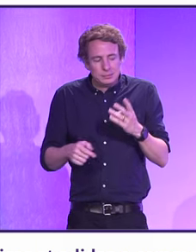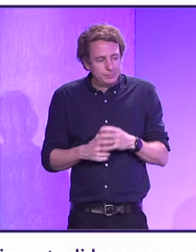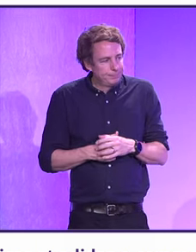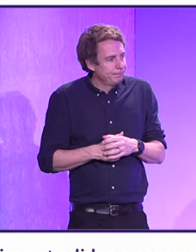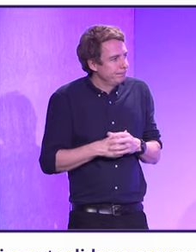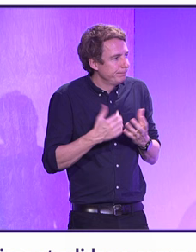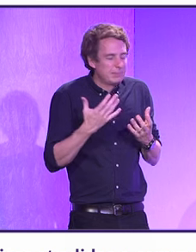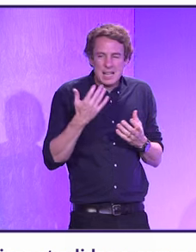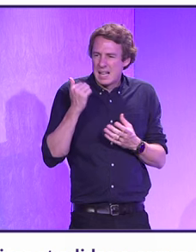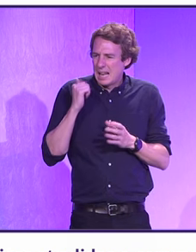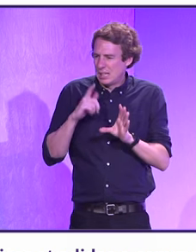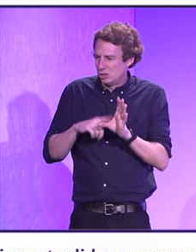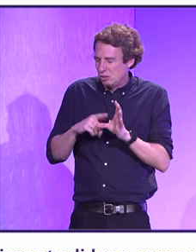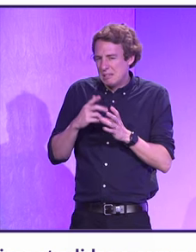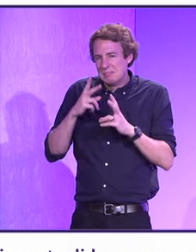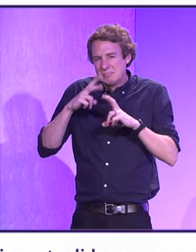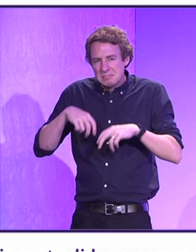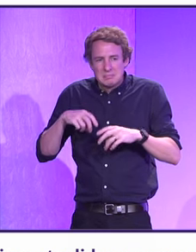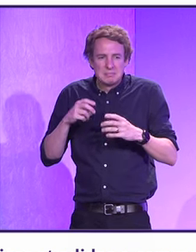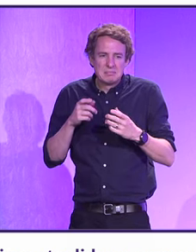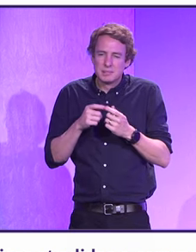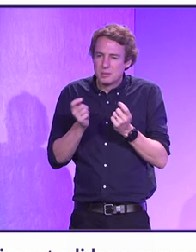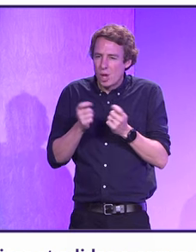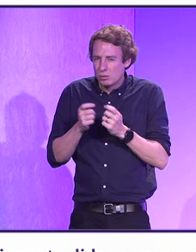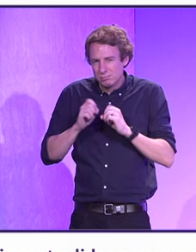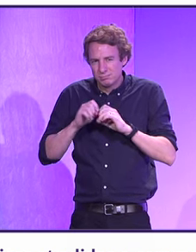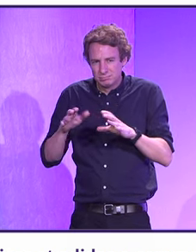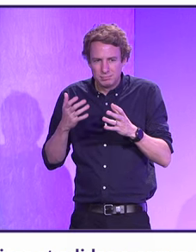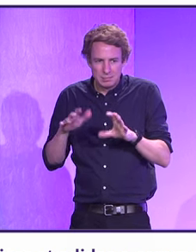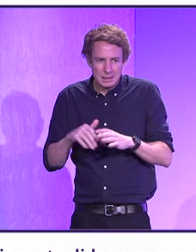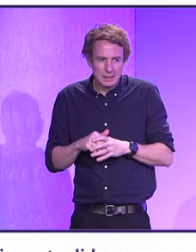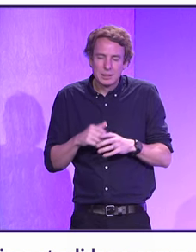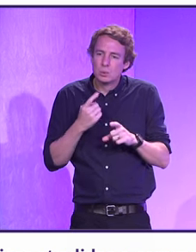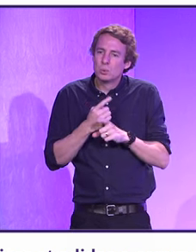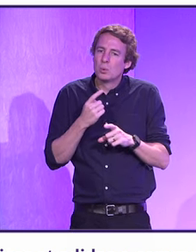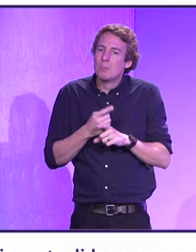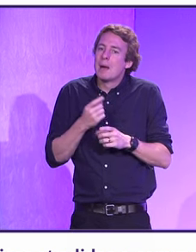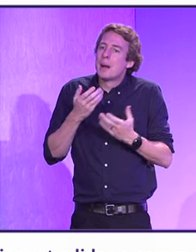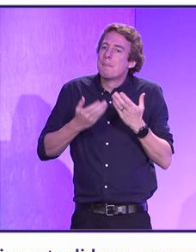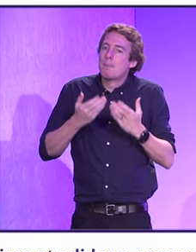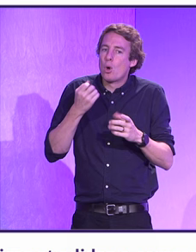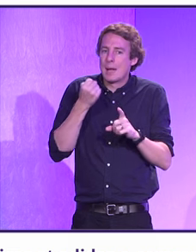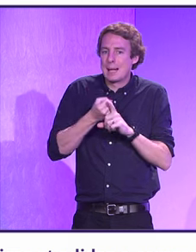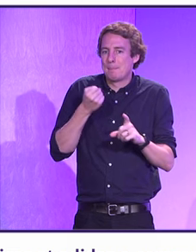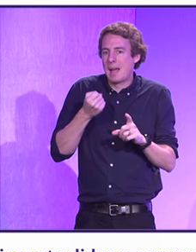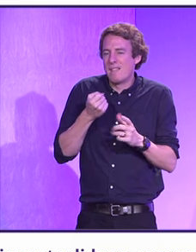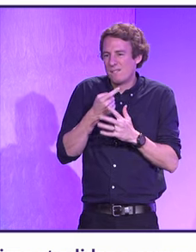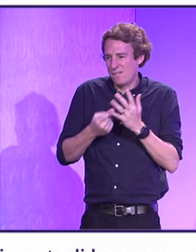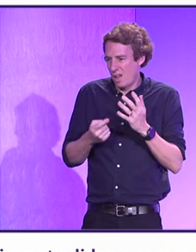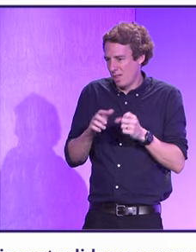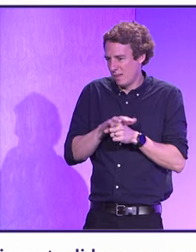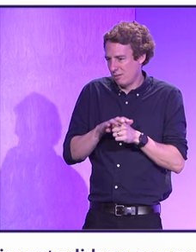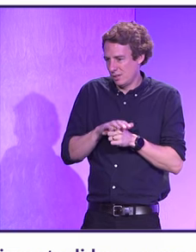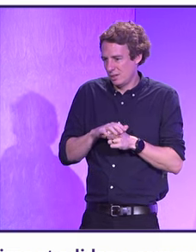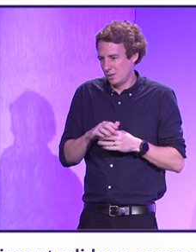There was also like recent study, like last year, I believe there was like one article published. Top 3 out of 5 highest bot impacted sneakers are from